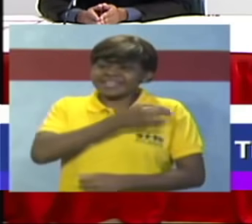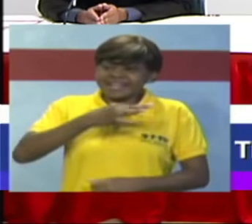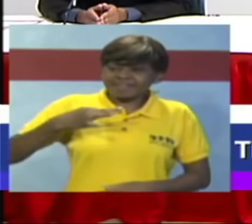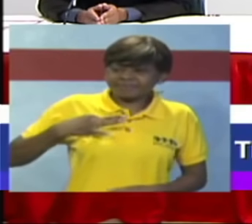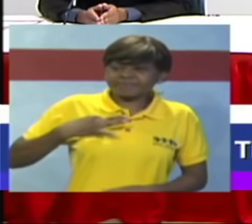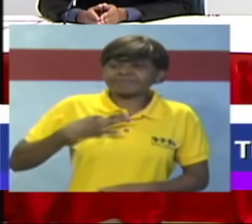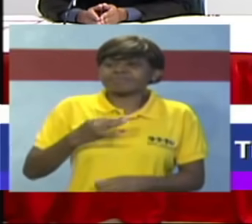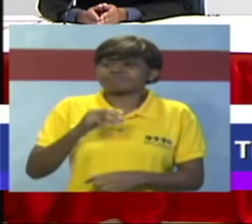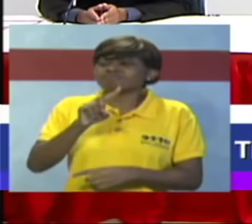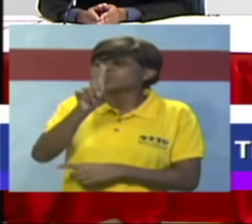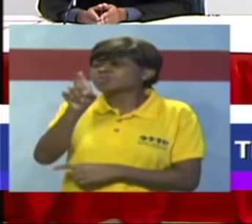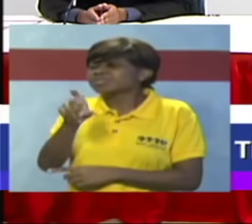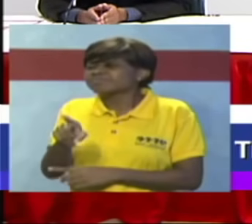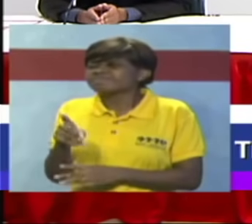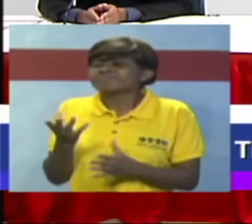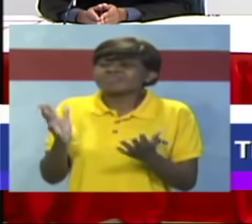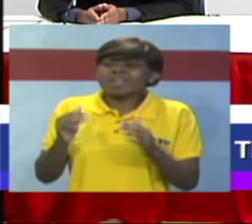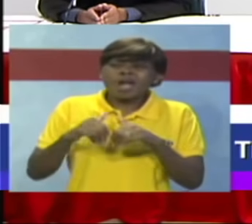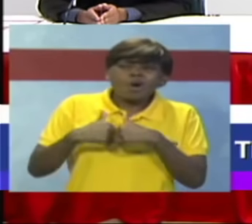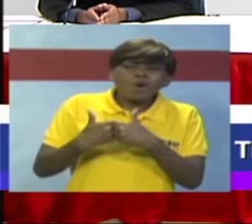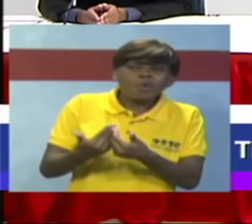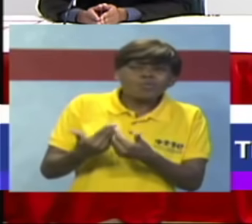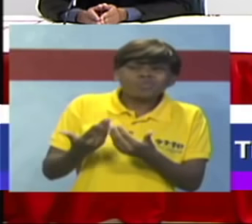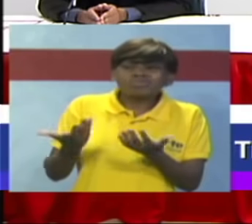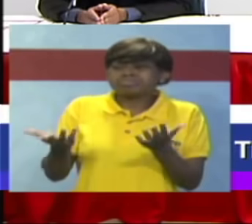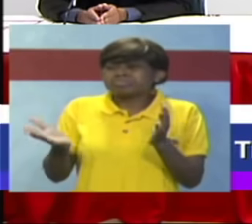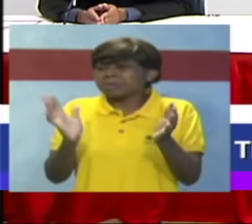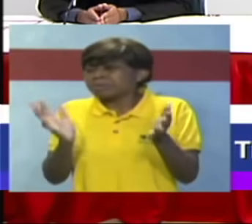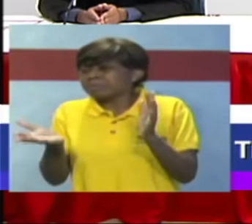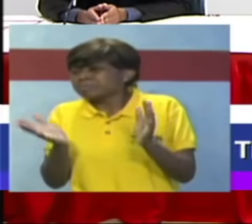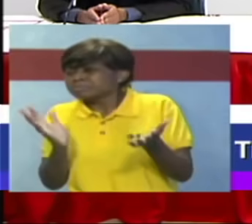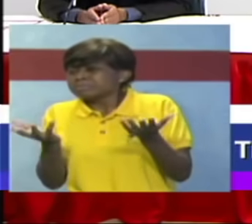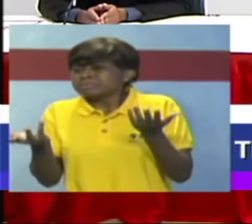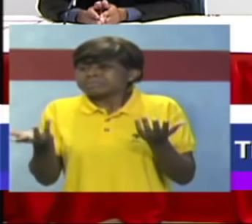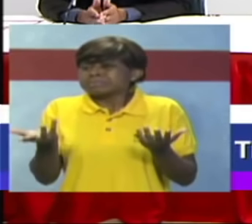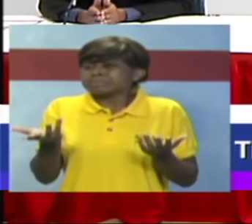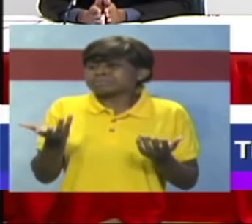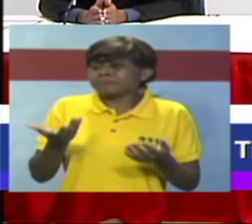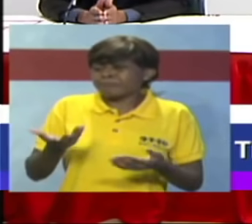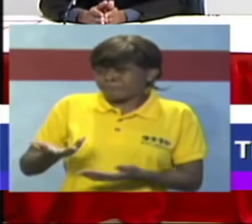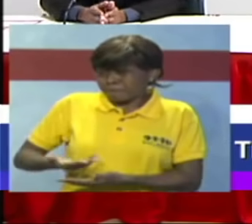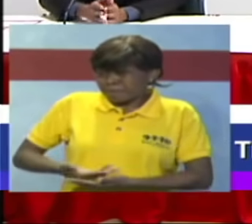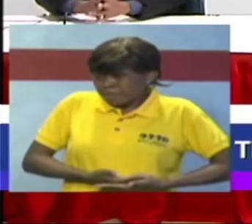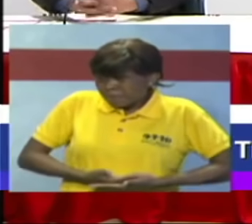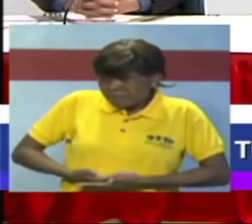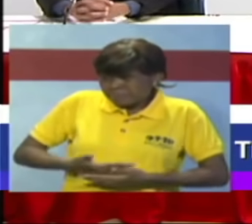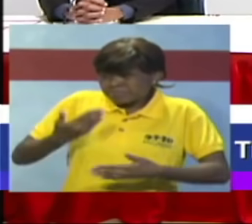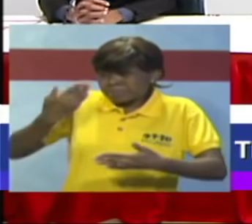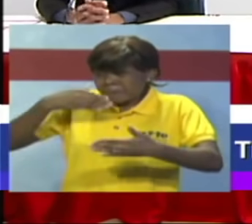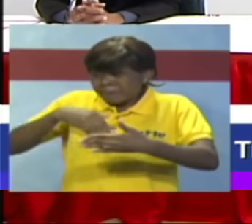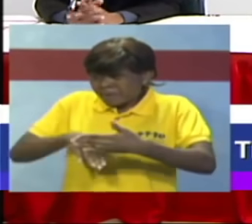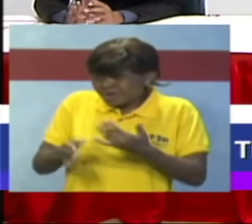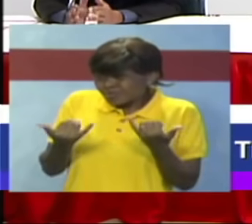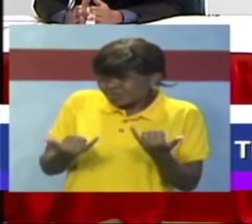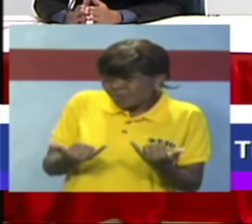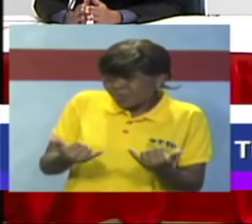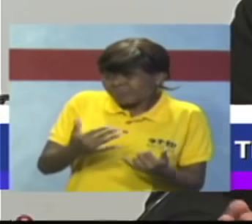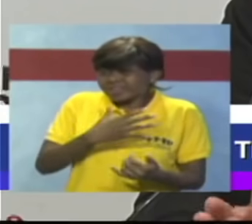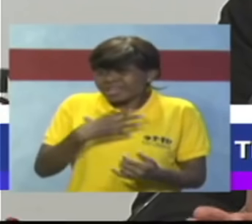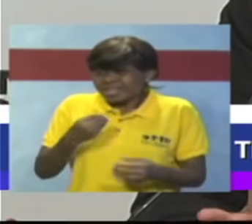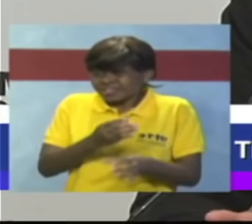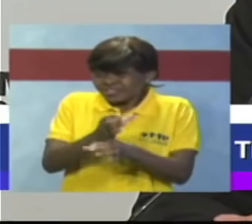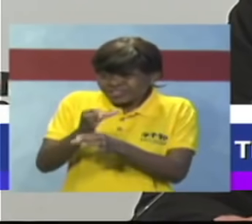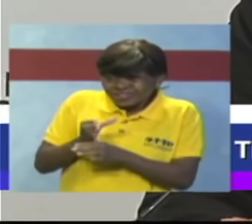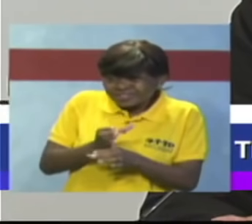the maternity and newborn services doing compared to the rest of the world? Right. Okay, good. Okay,